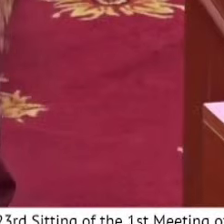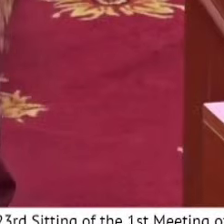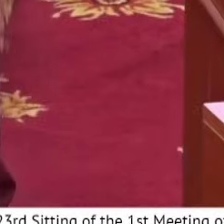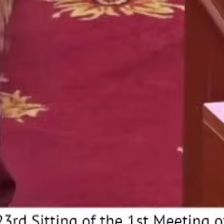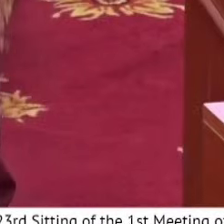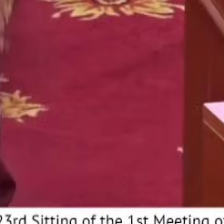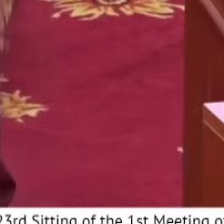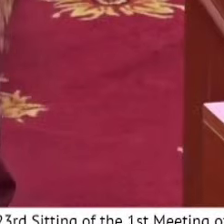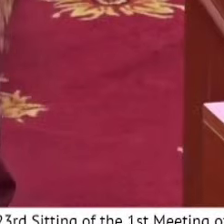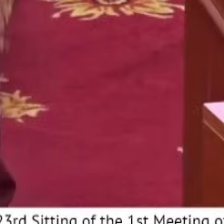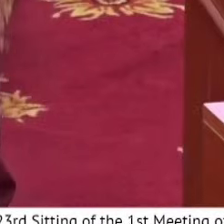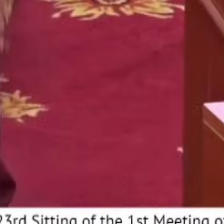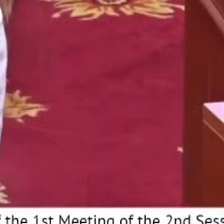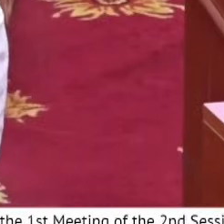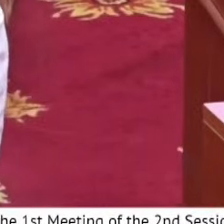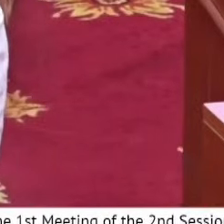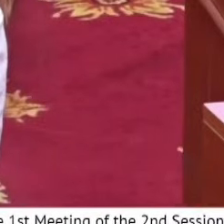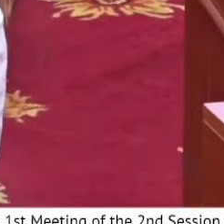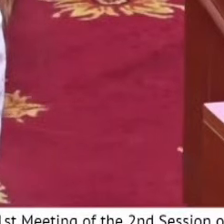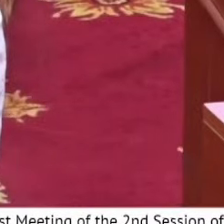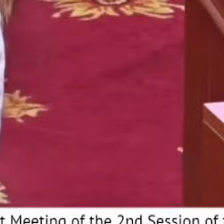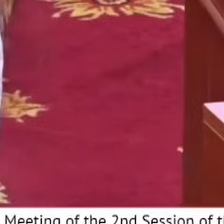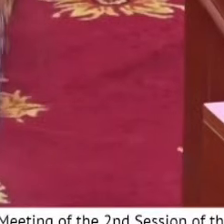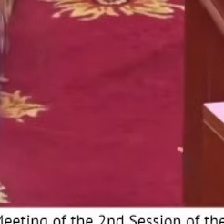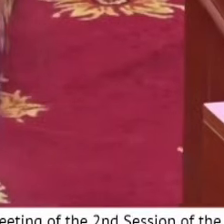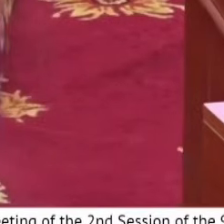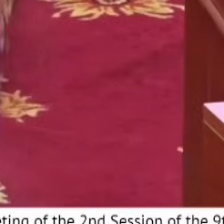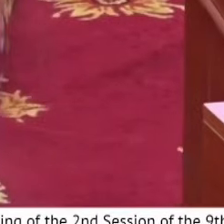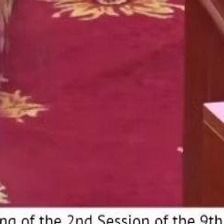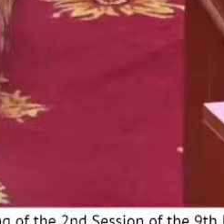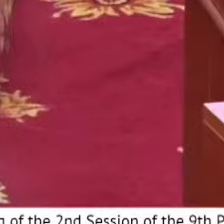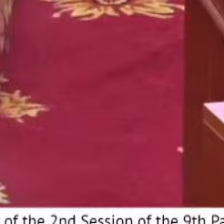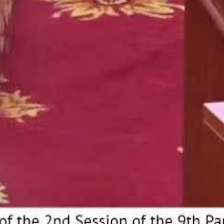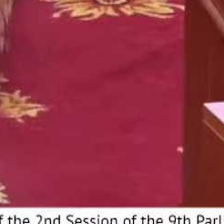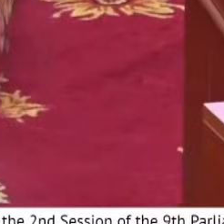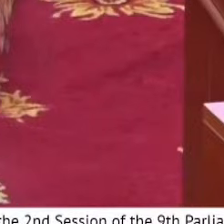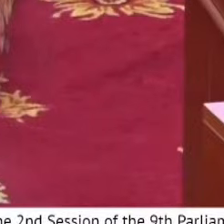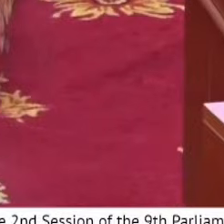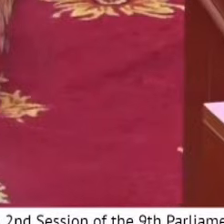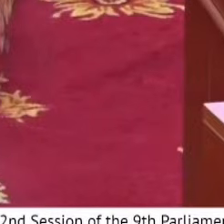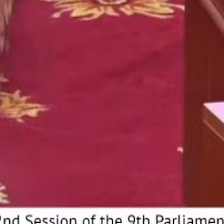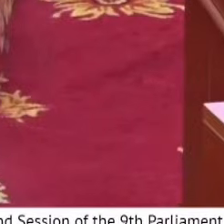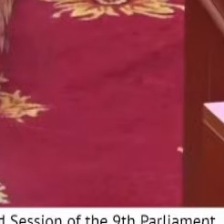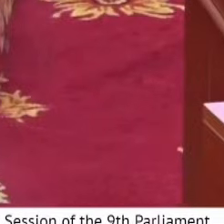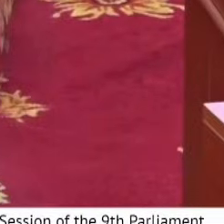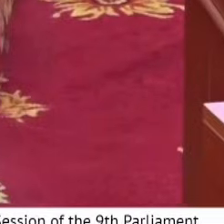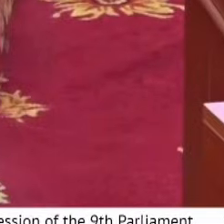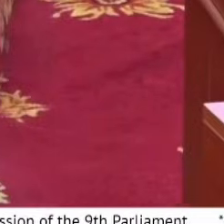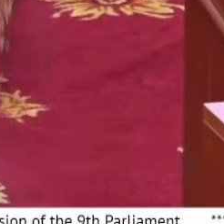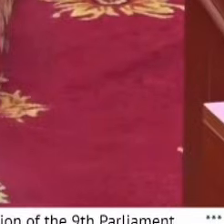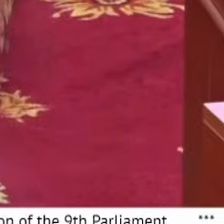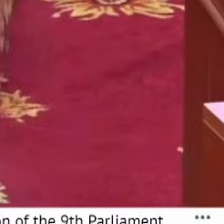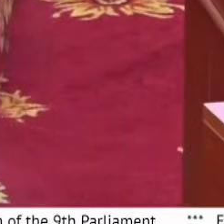November 2020, Ghana and Switzerland signed Article 6 component of the agreement.